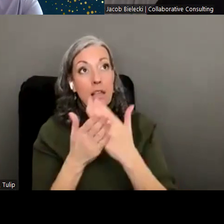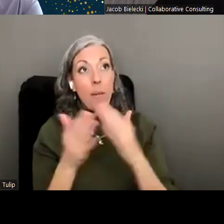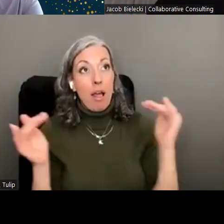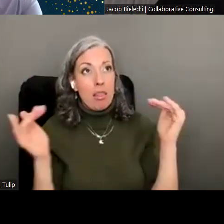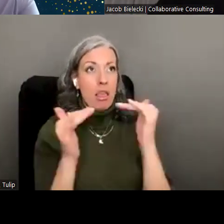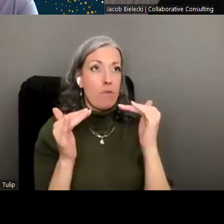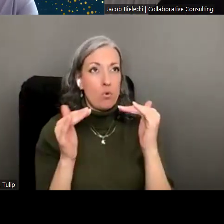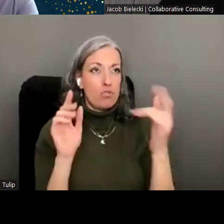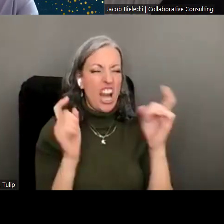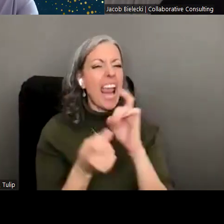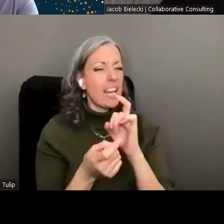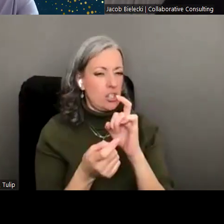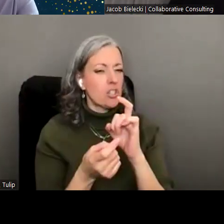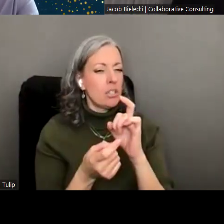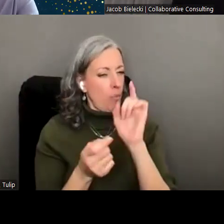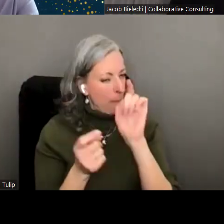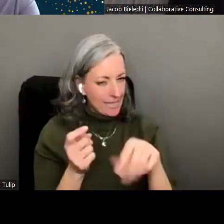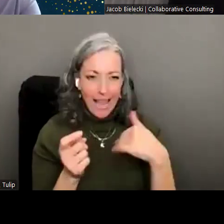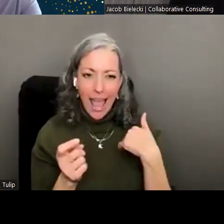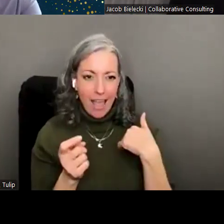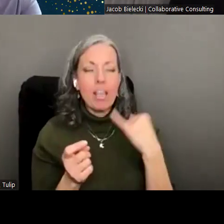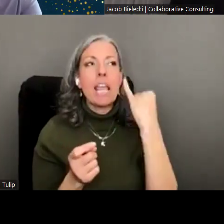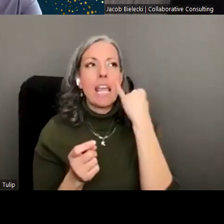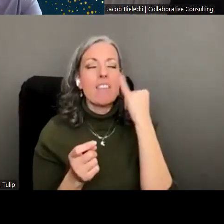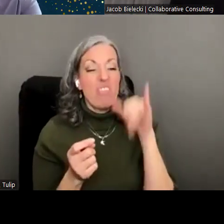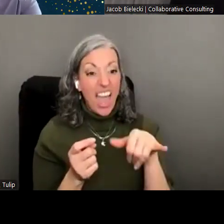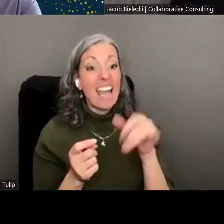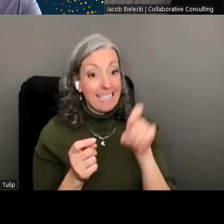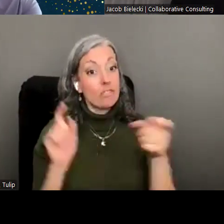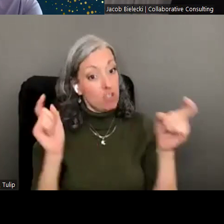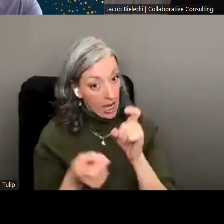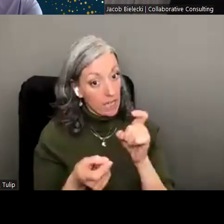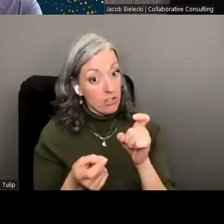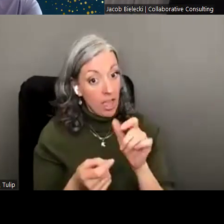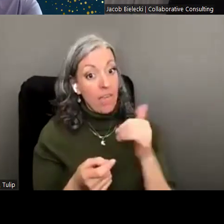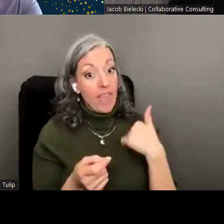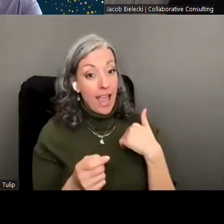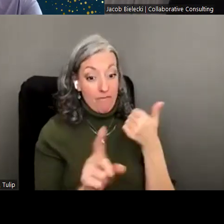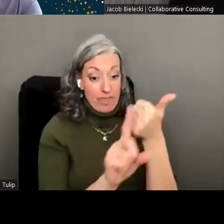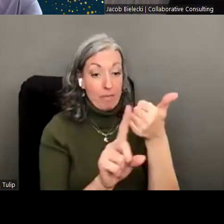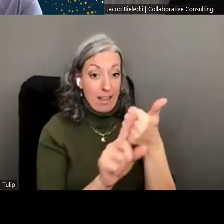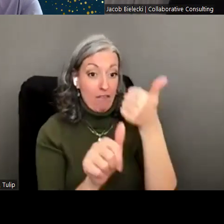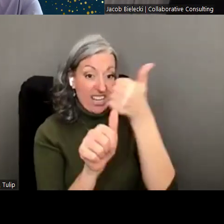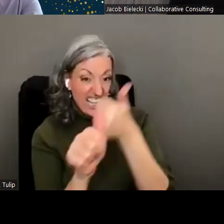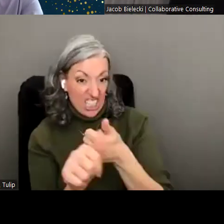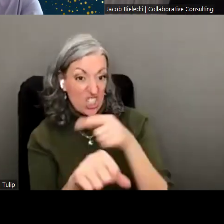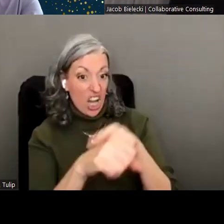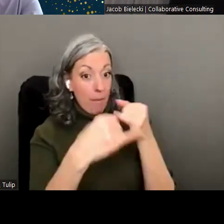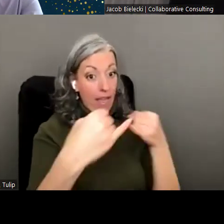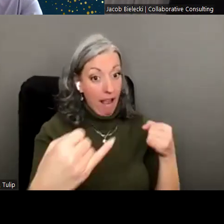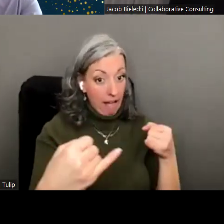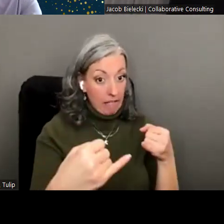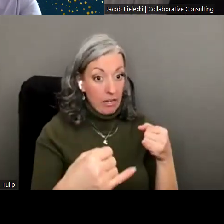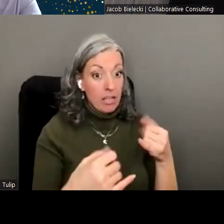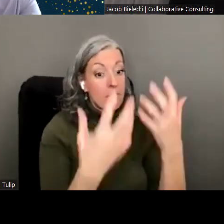statutory change that would be required. And if that's the case, those have their own timelines to put together reg packages